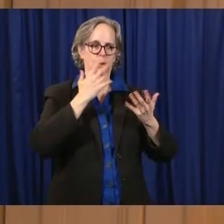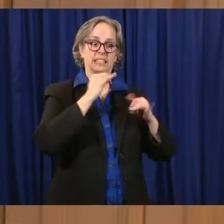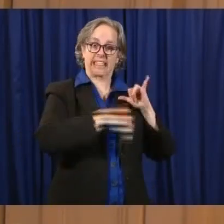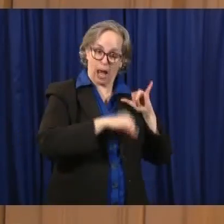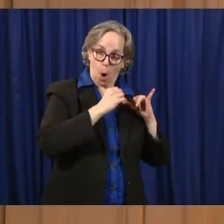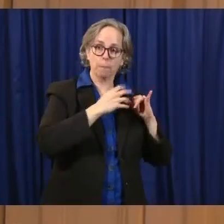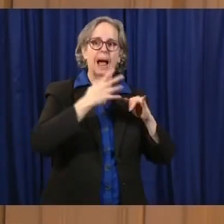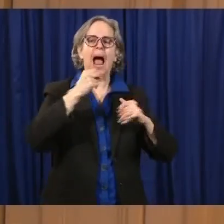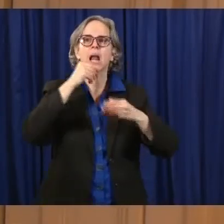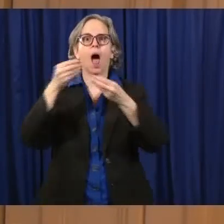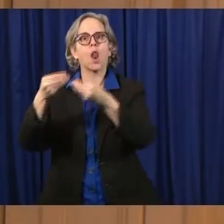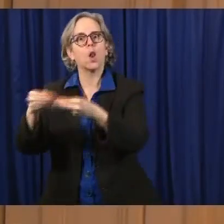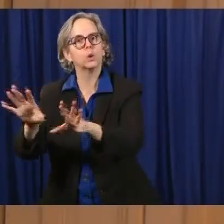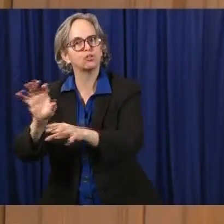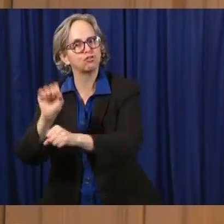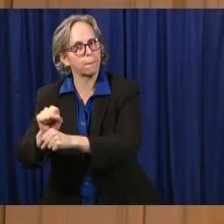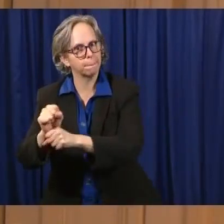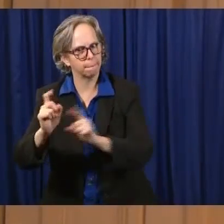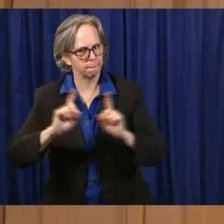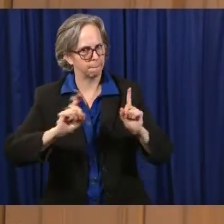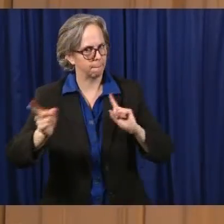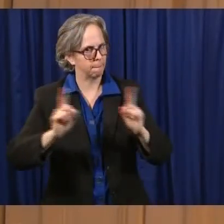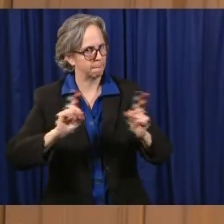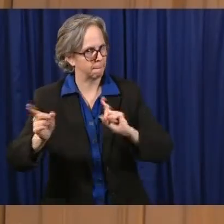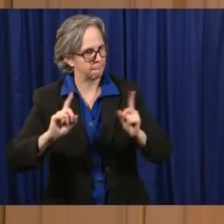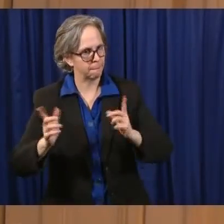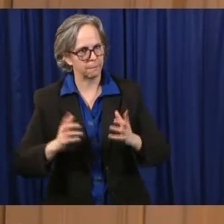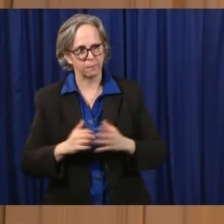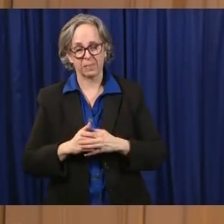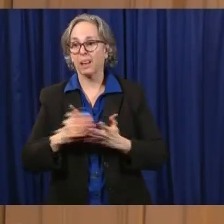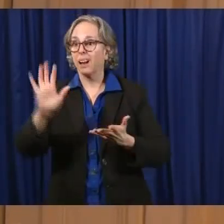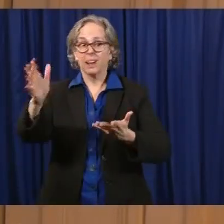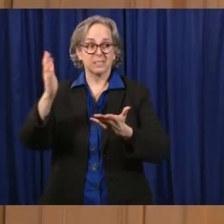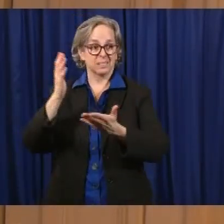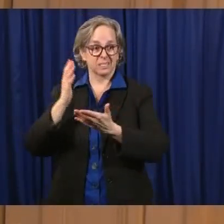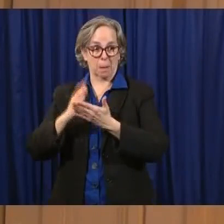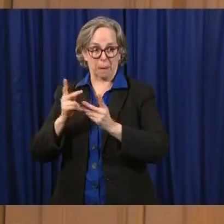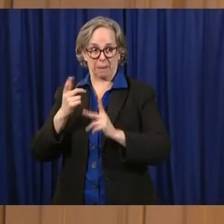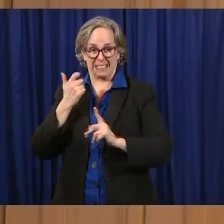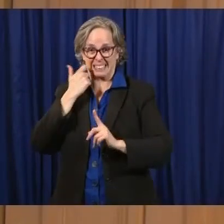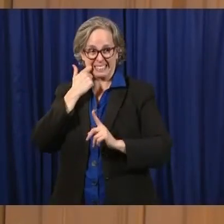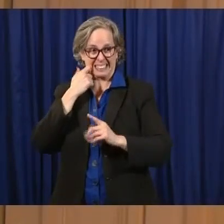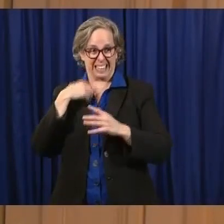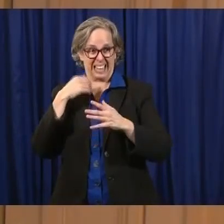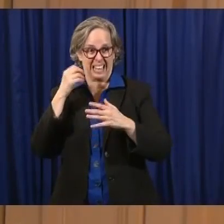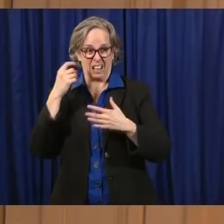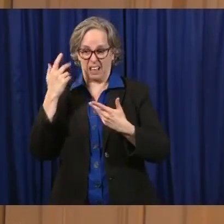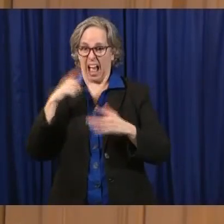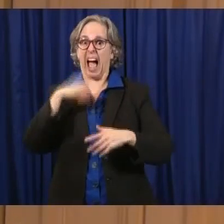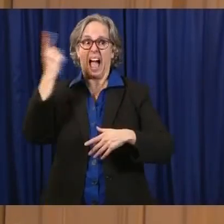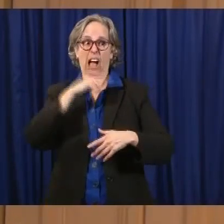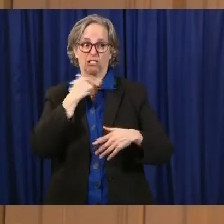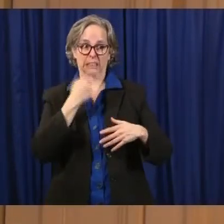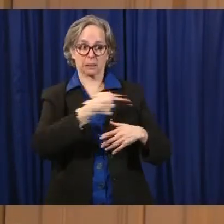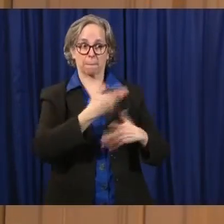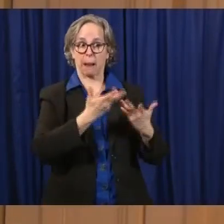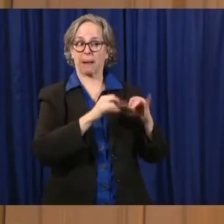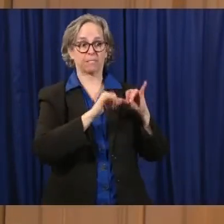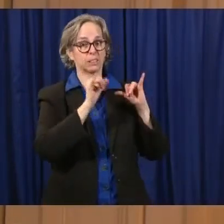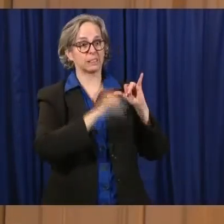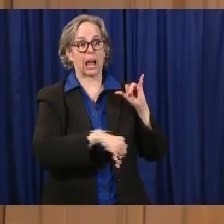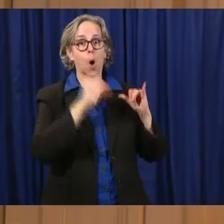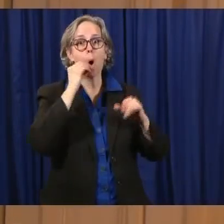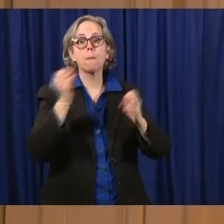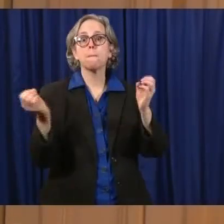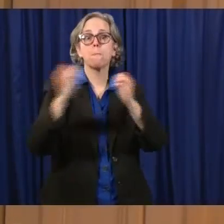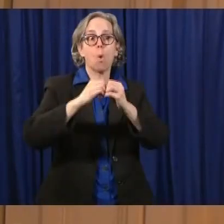will really have to stay more like the way we are than maybe healthy folks. Those are some of the principles that we know right now,